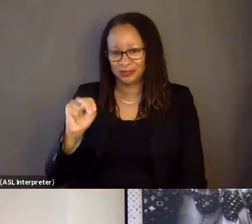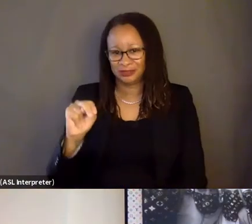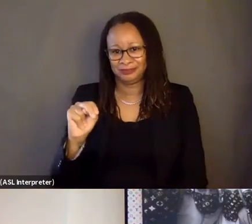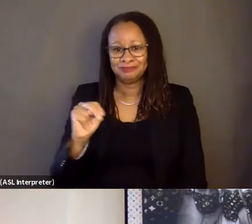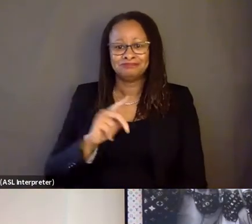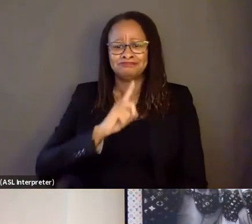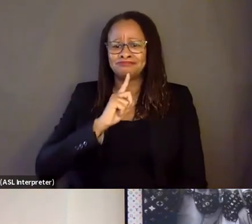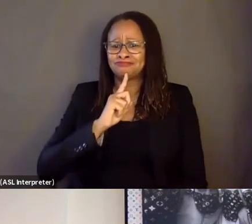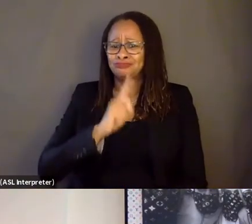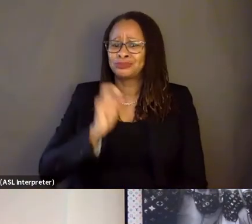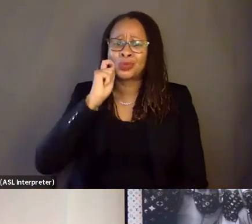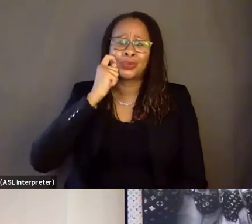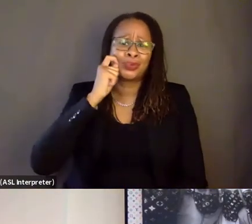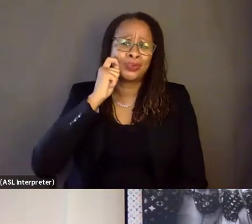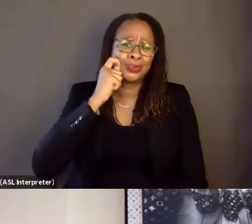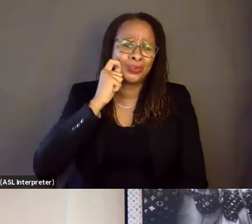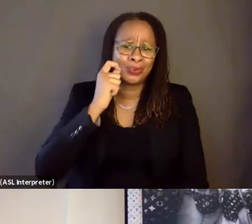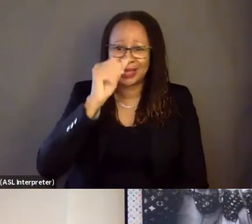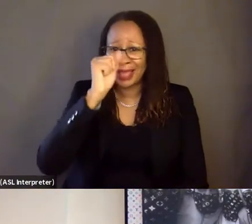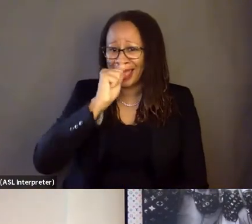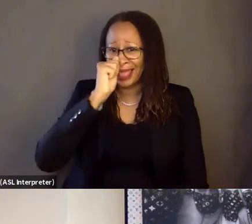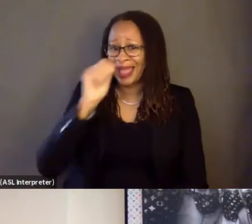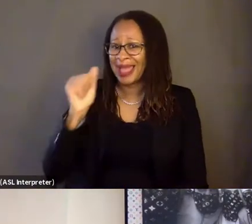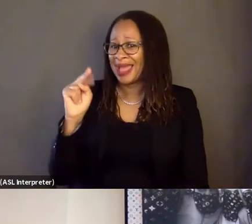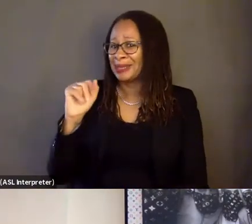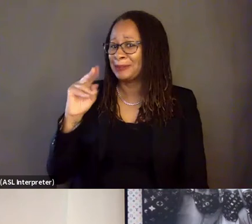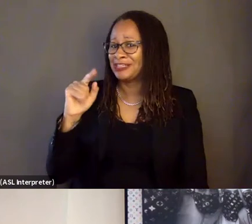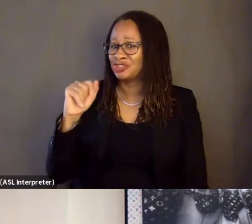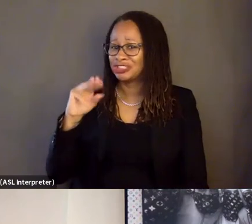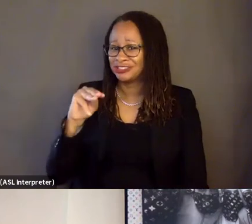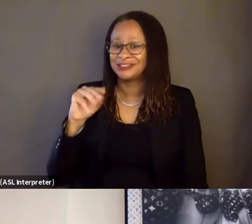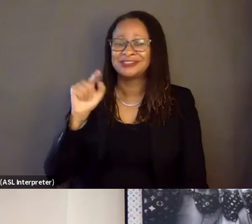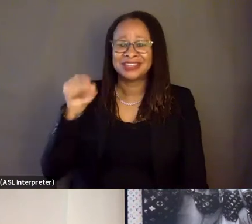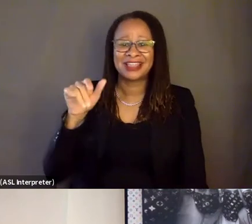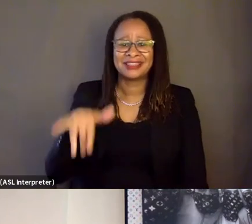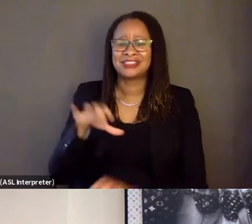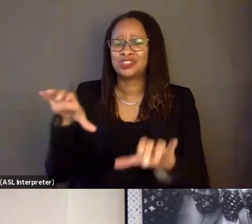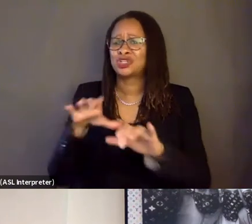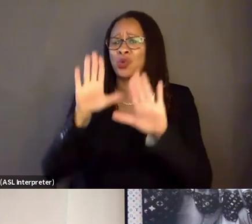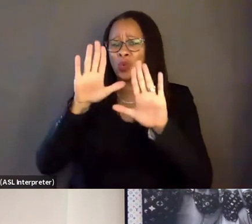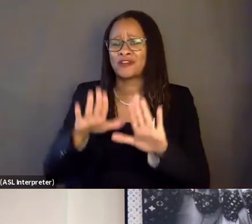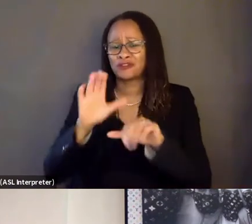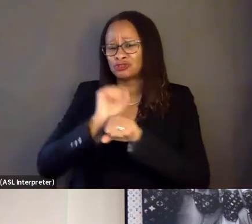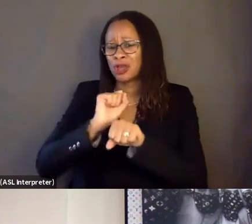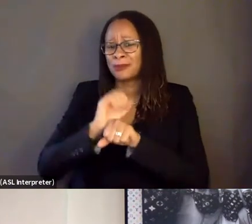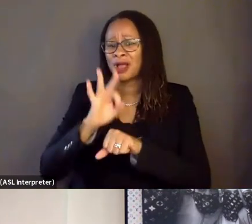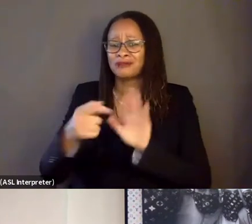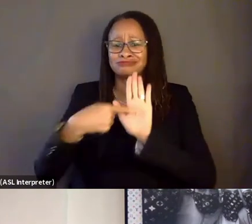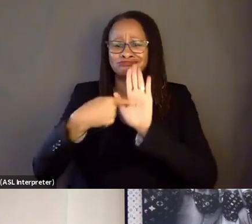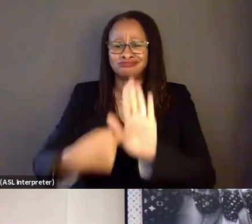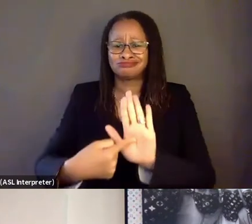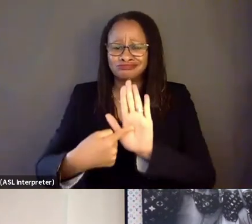cool animations in there that I thought did such a great job of depicting the